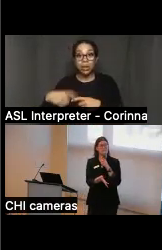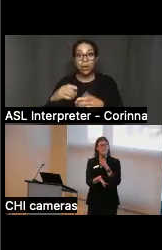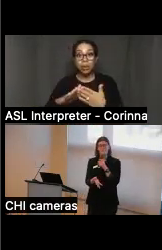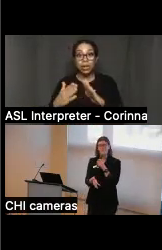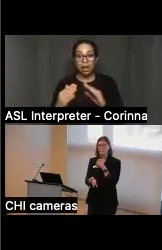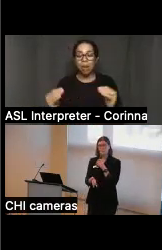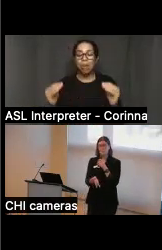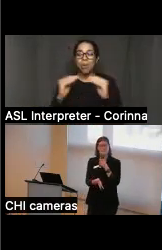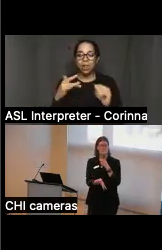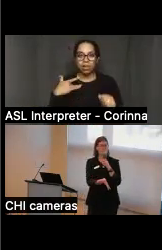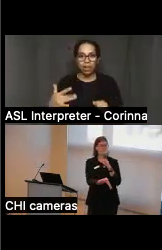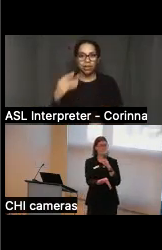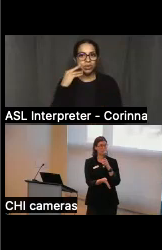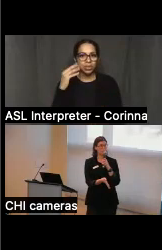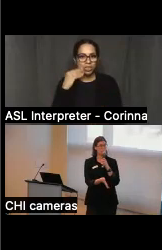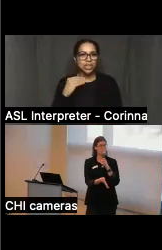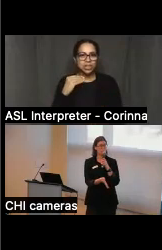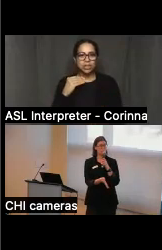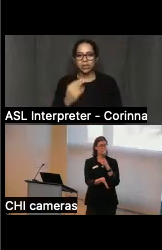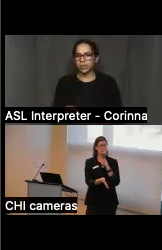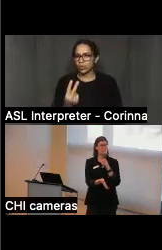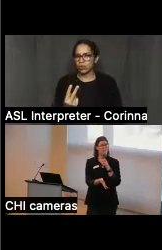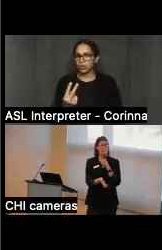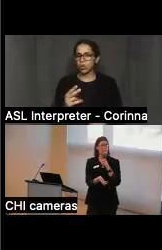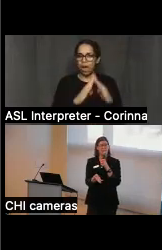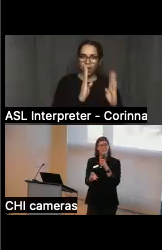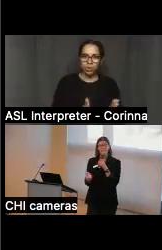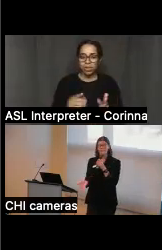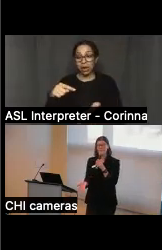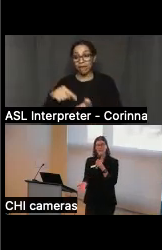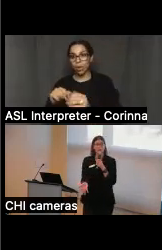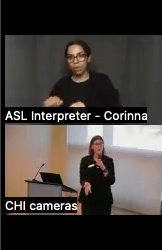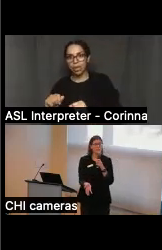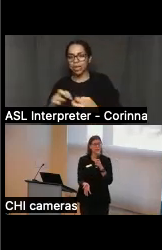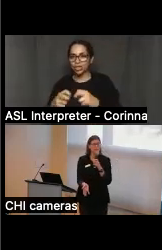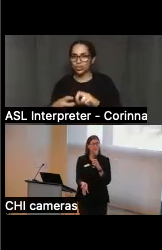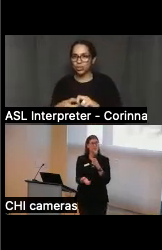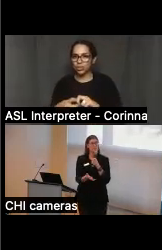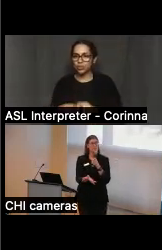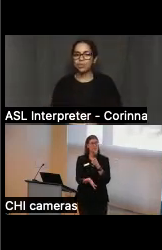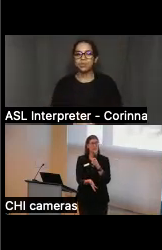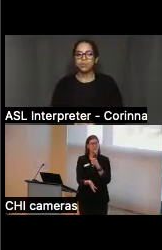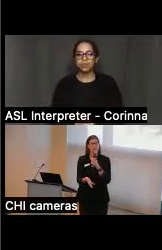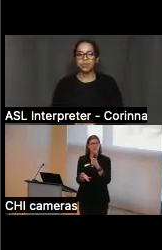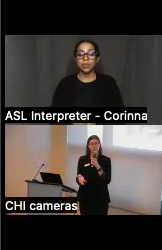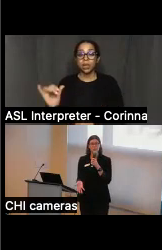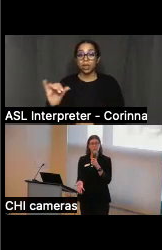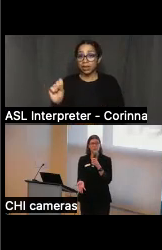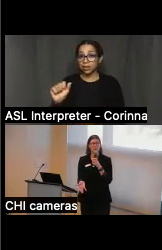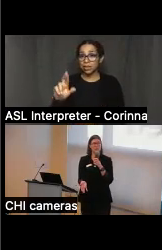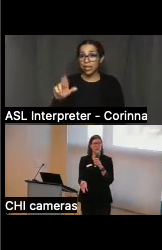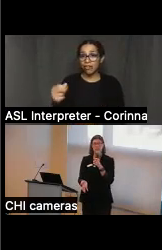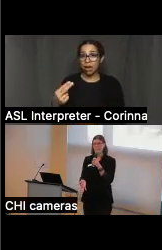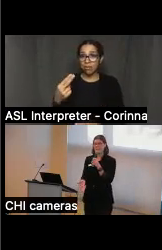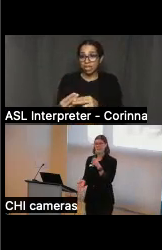experience these 2 housing affordability issues. As Sarah mentioned earlier, this population is also